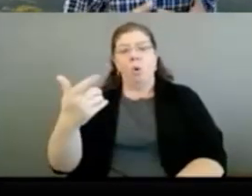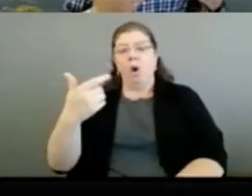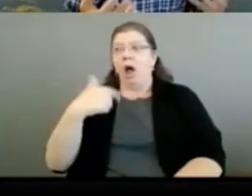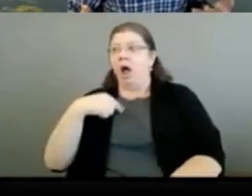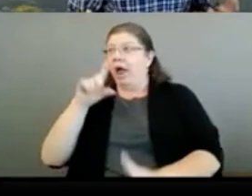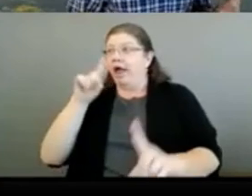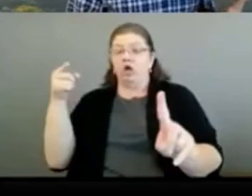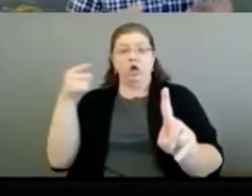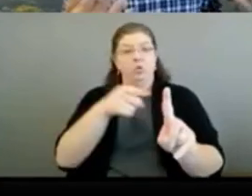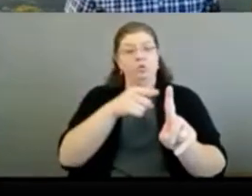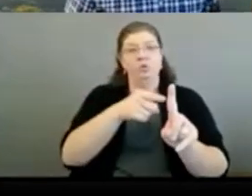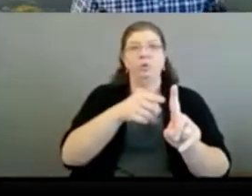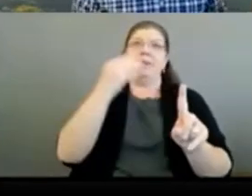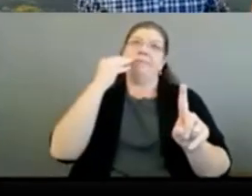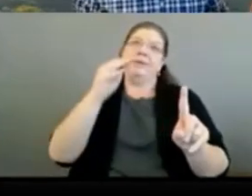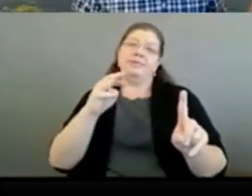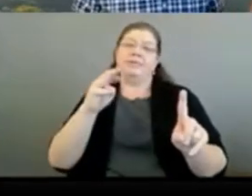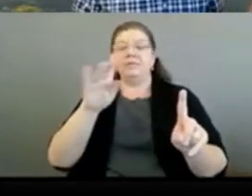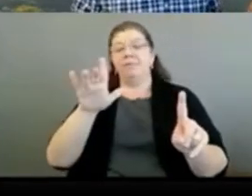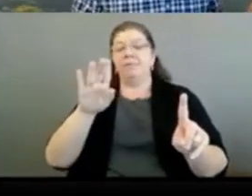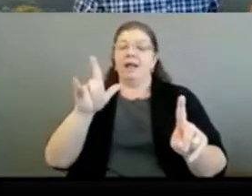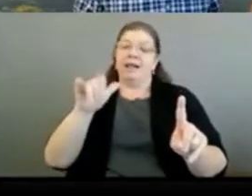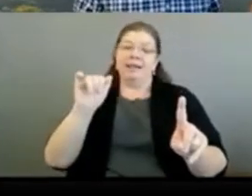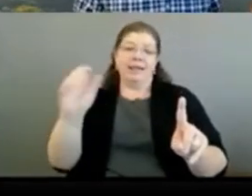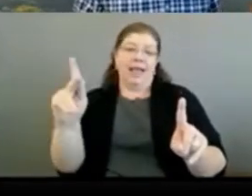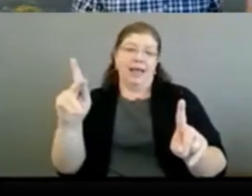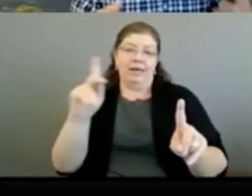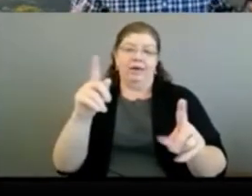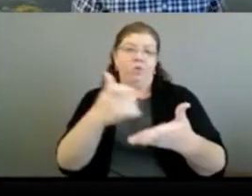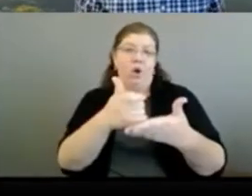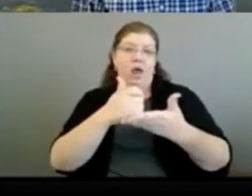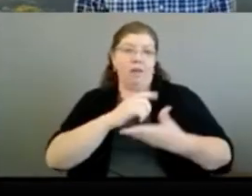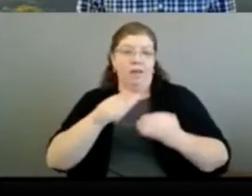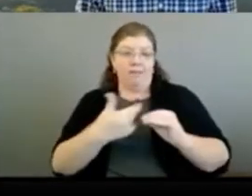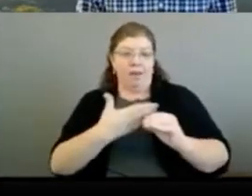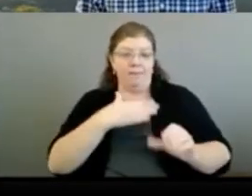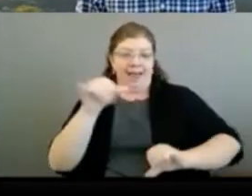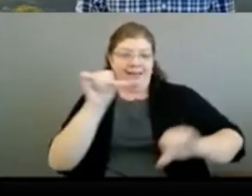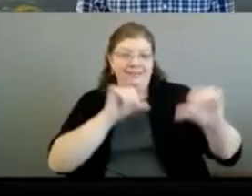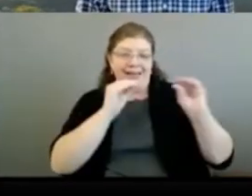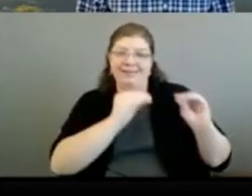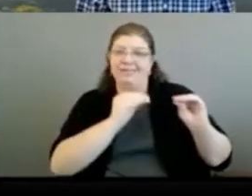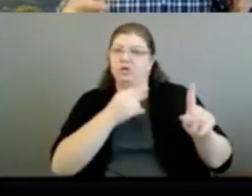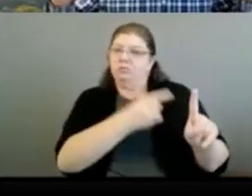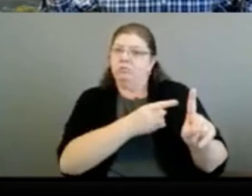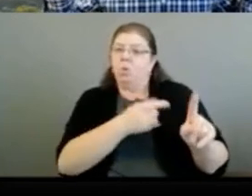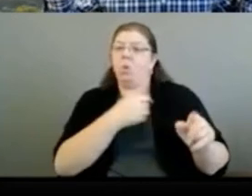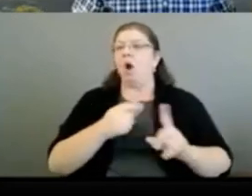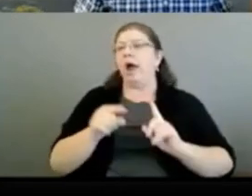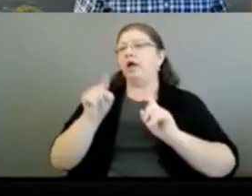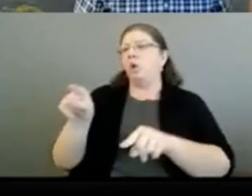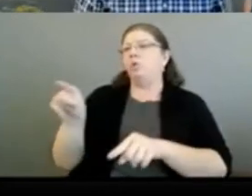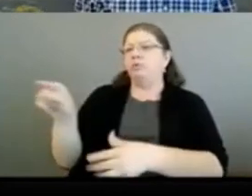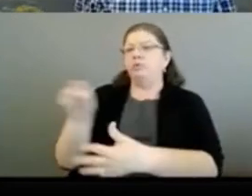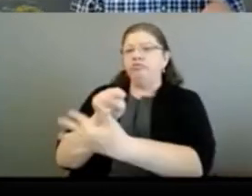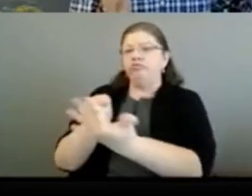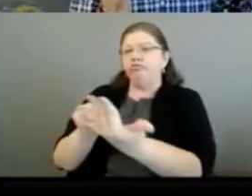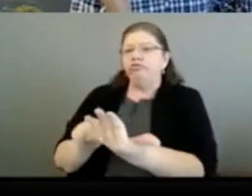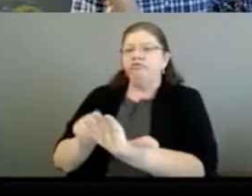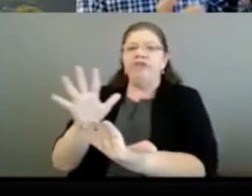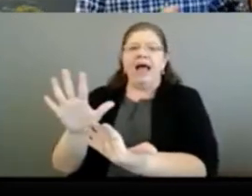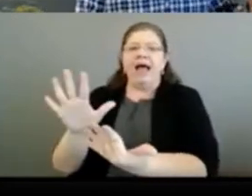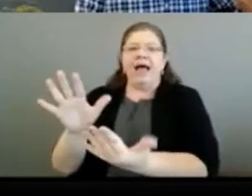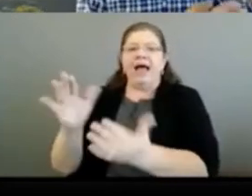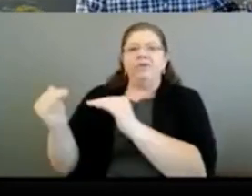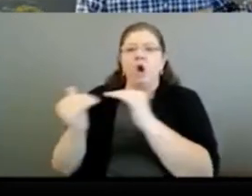to Mrs. Black for help about my science teaching. Or I go to these 5 colleagues, and I go to